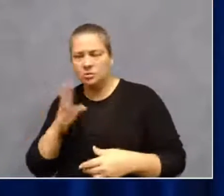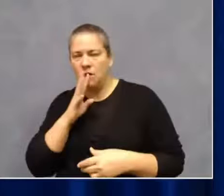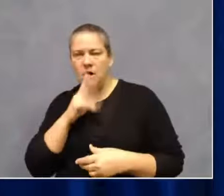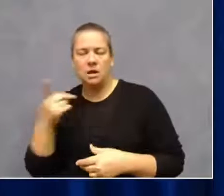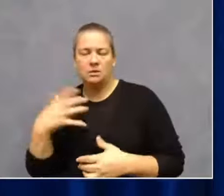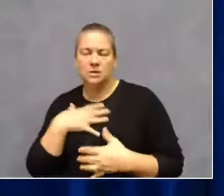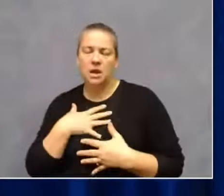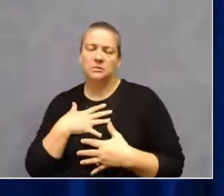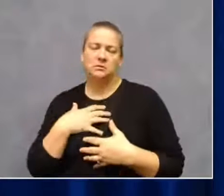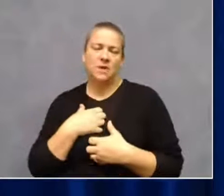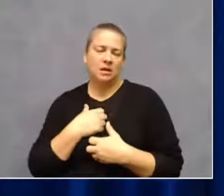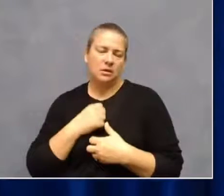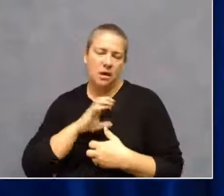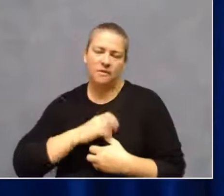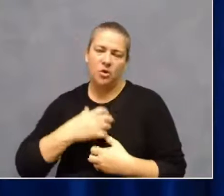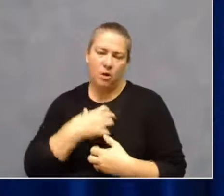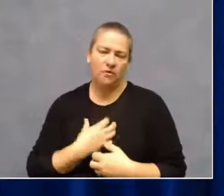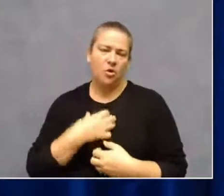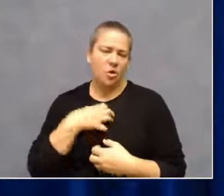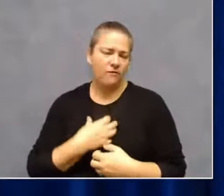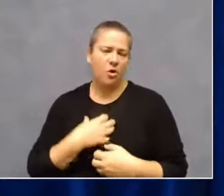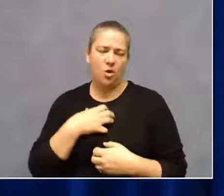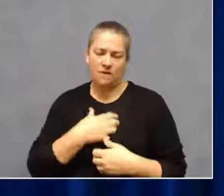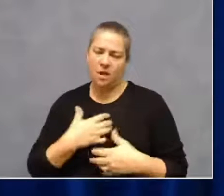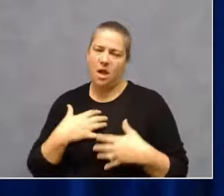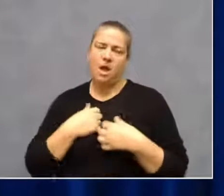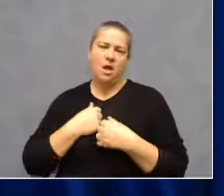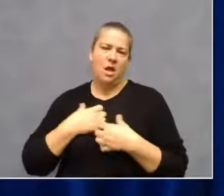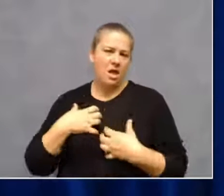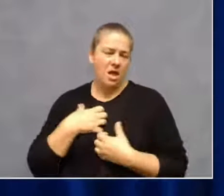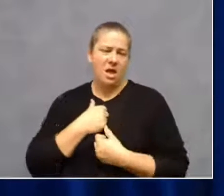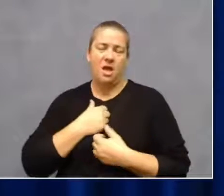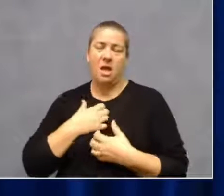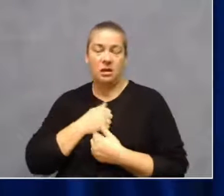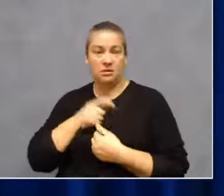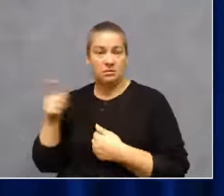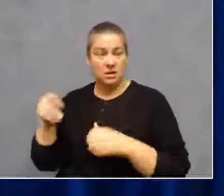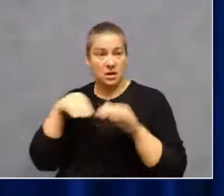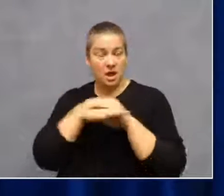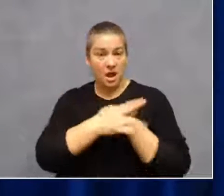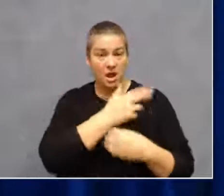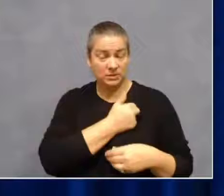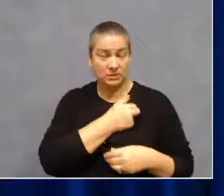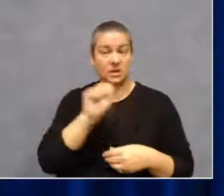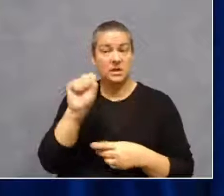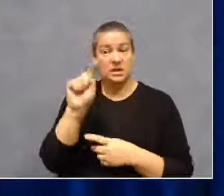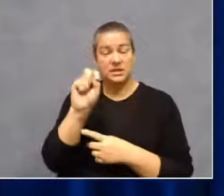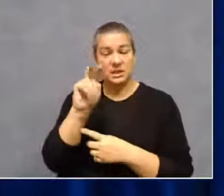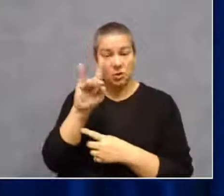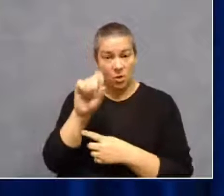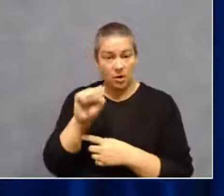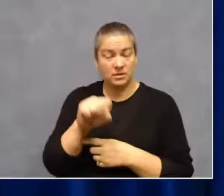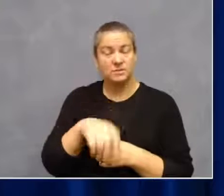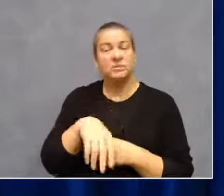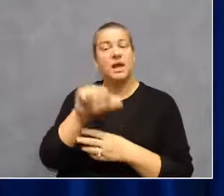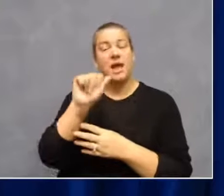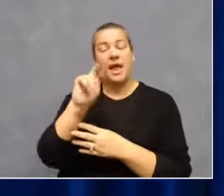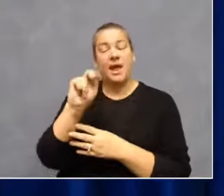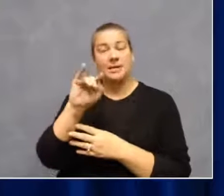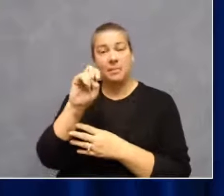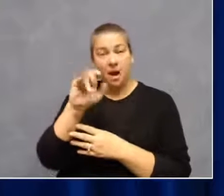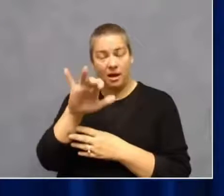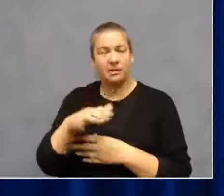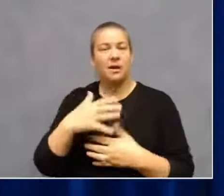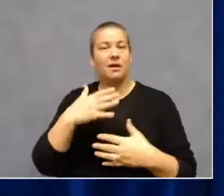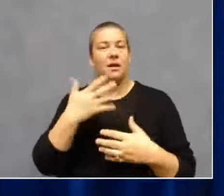coughing attack. While in the hospital, Josh received steroids, antibiotics, and oxygen. Thankfully,